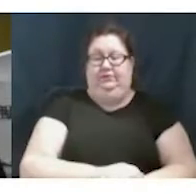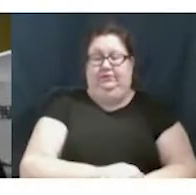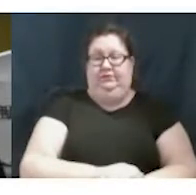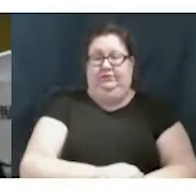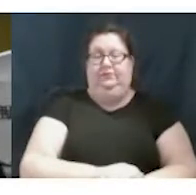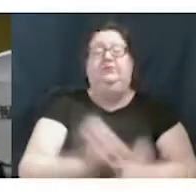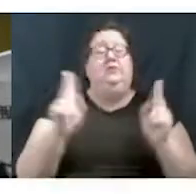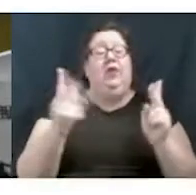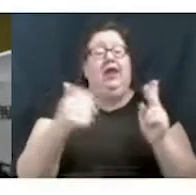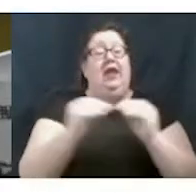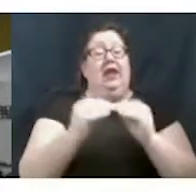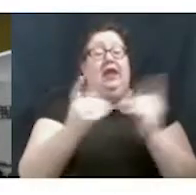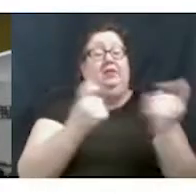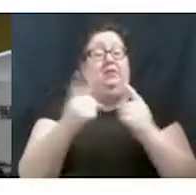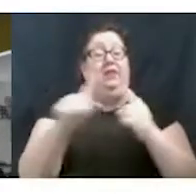All right, anything else on learning teams?